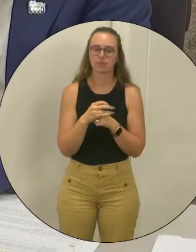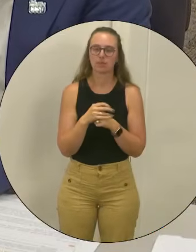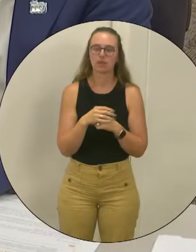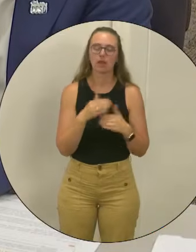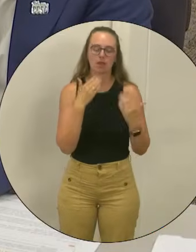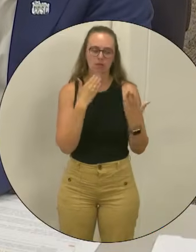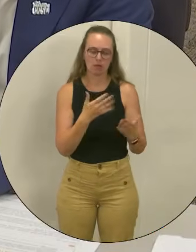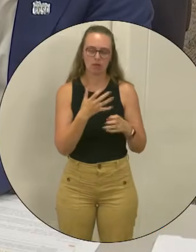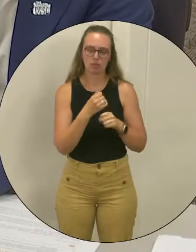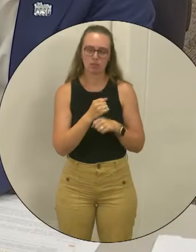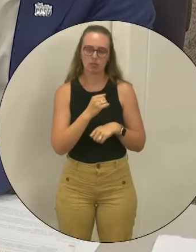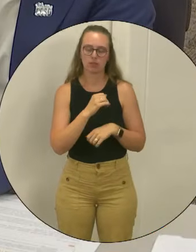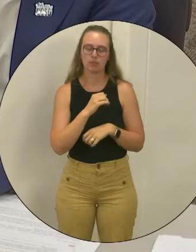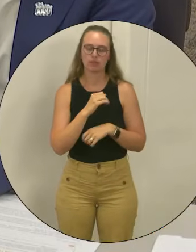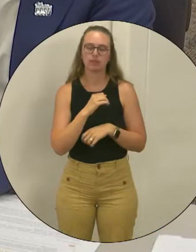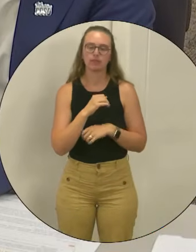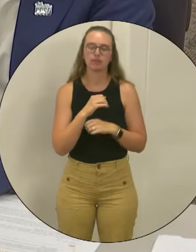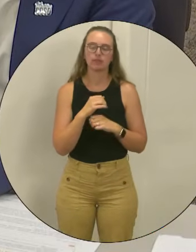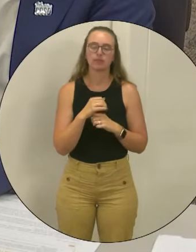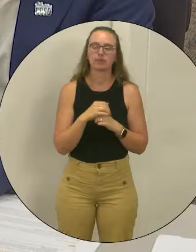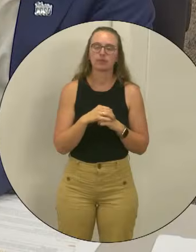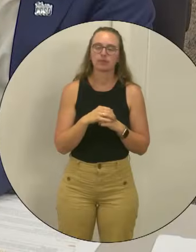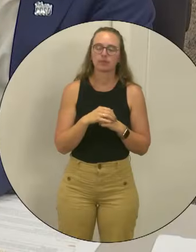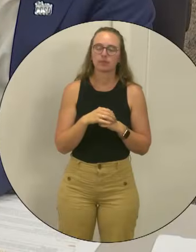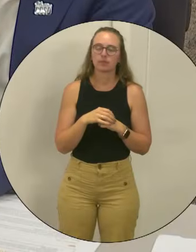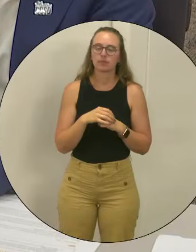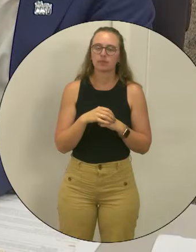Thank you, Trustee Brad Keating, for the record.